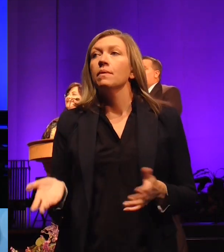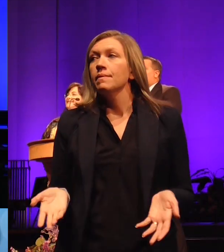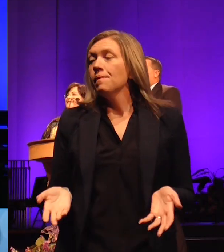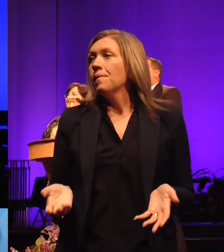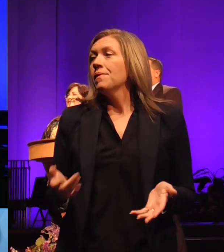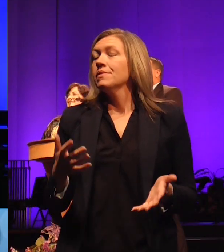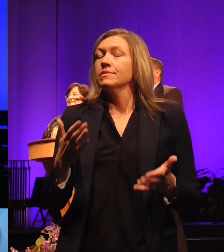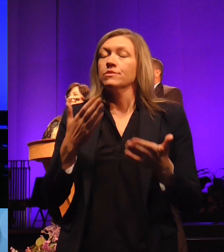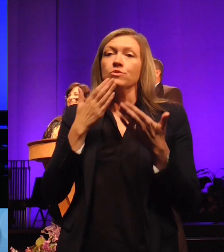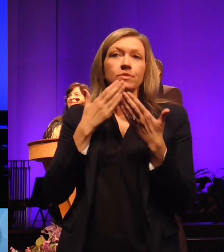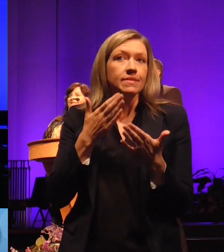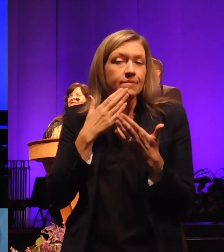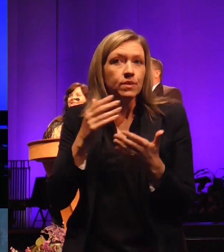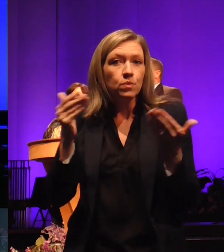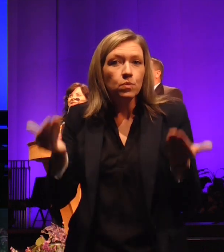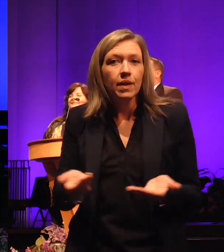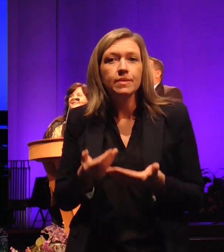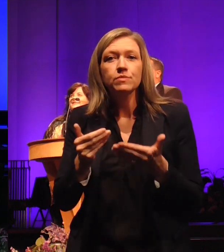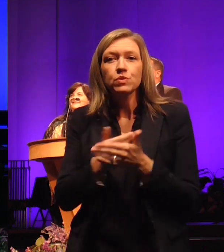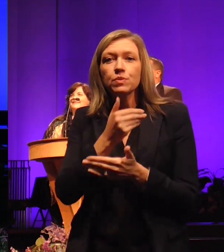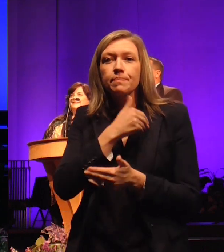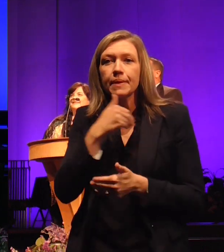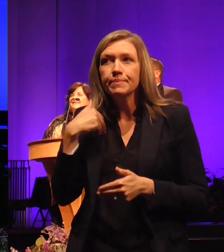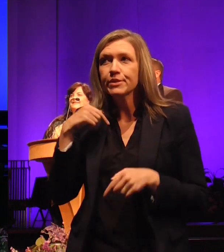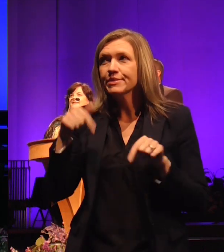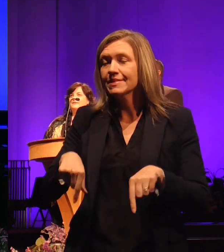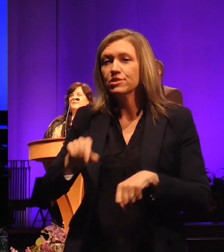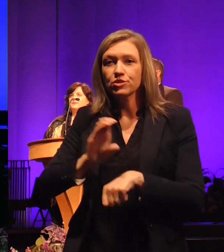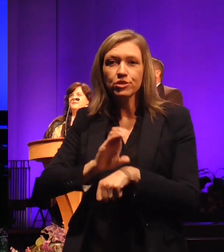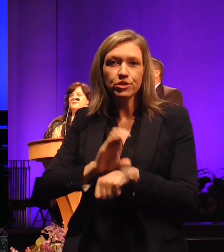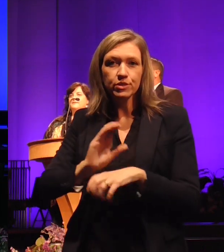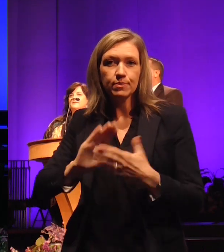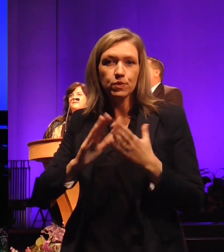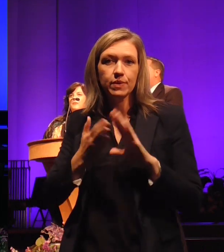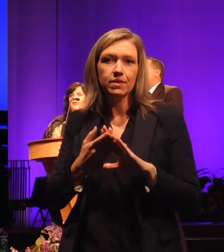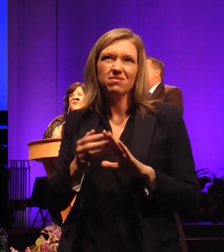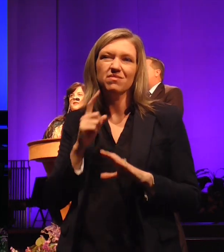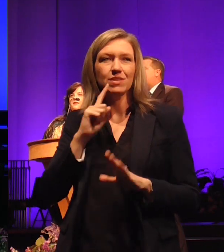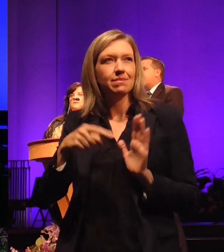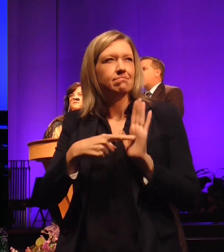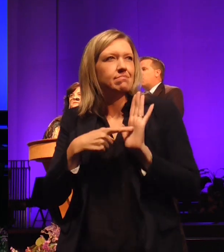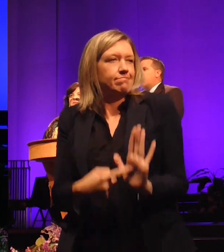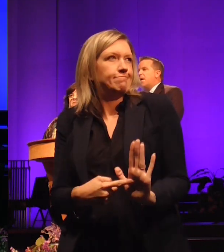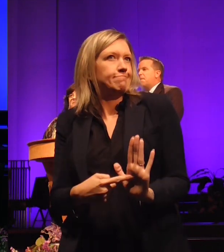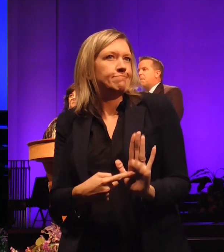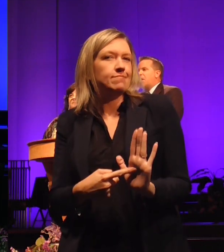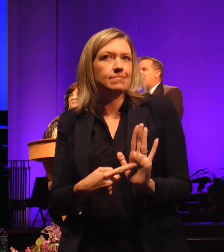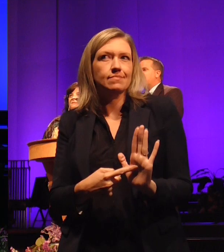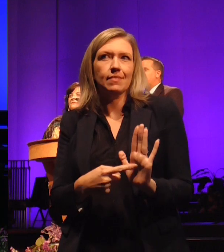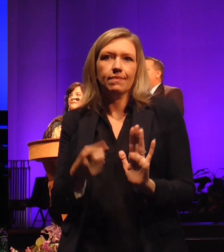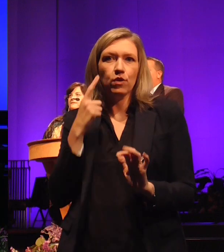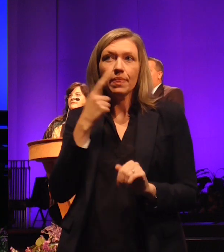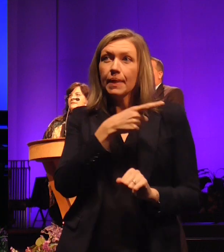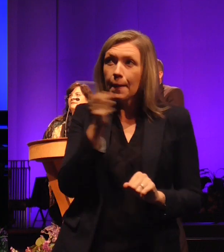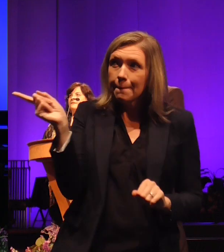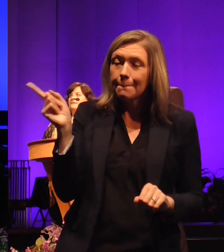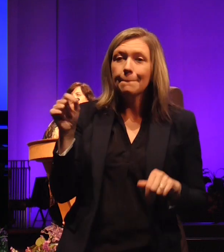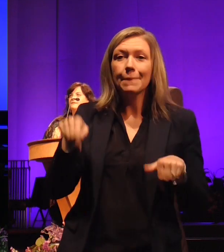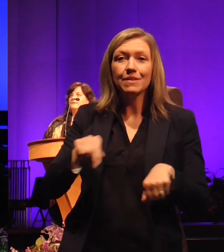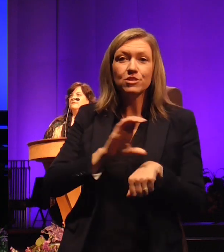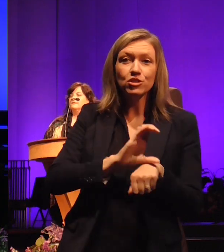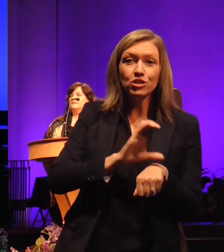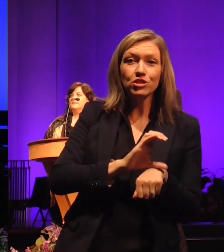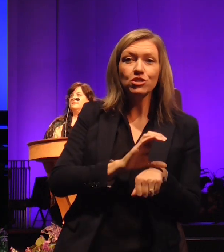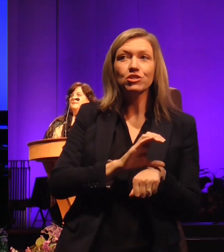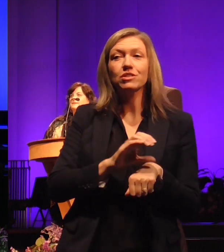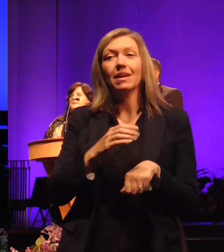are so grateful to be welcoming these new members into our church. It's a demonstration for them, Mile High Church, but just as much for